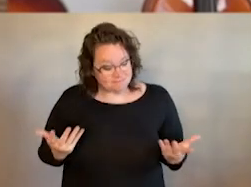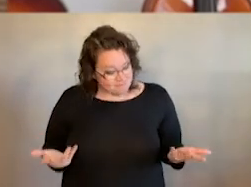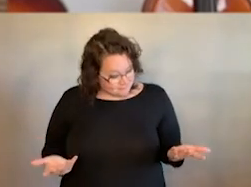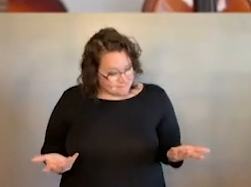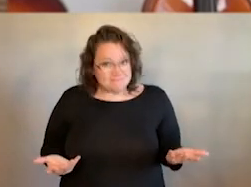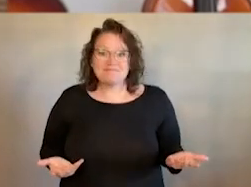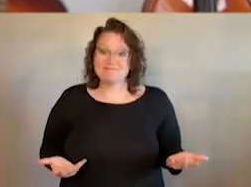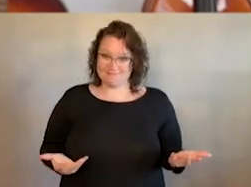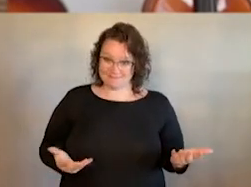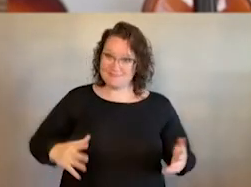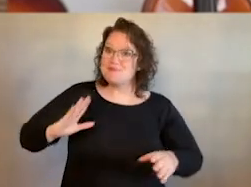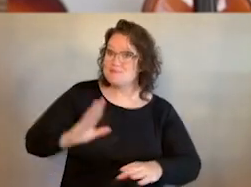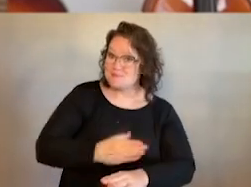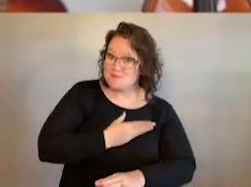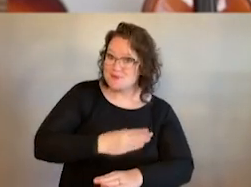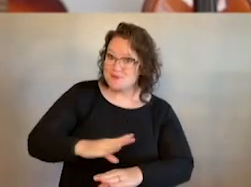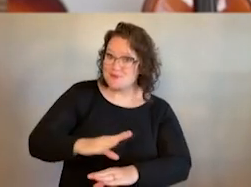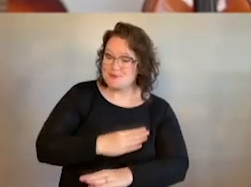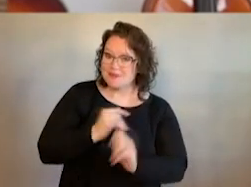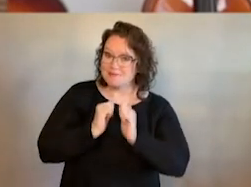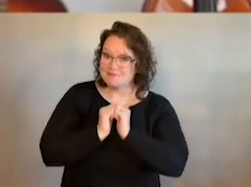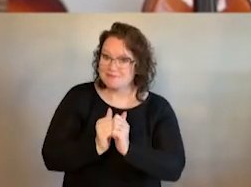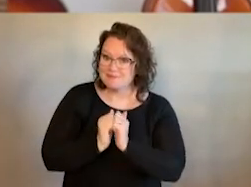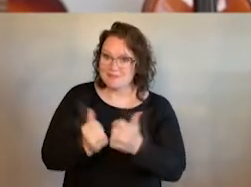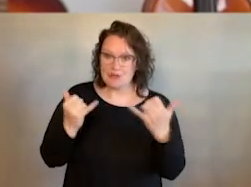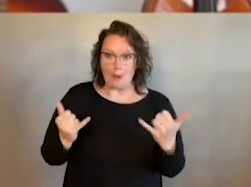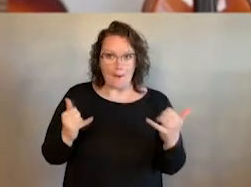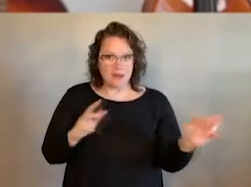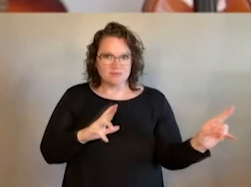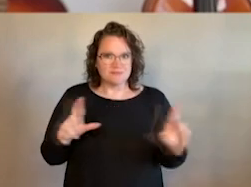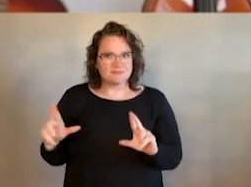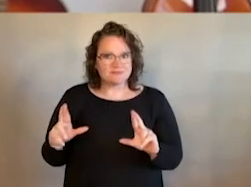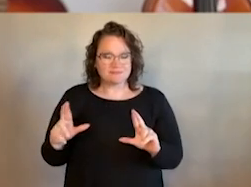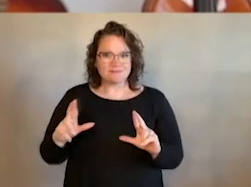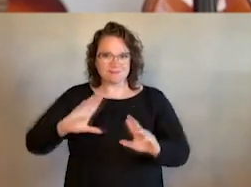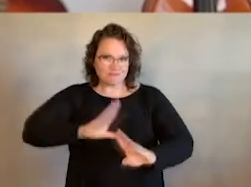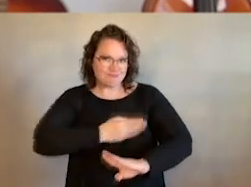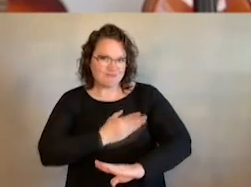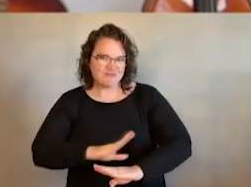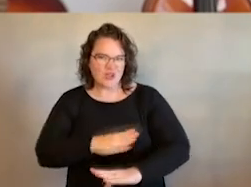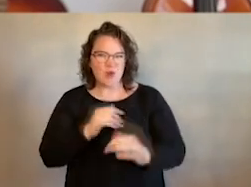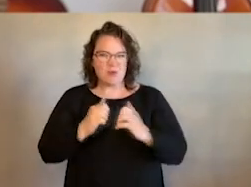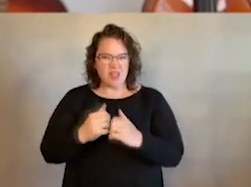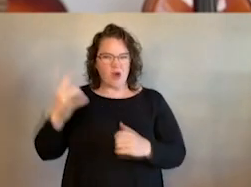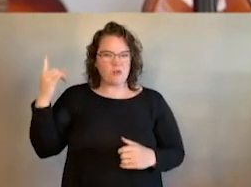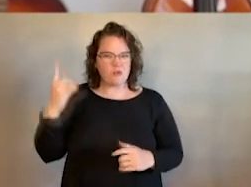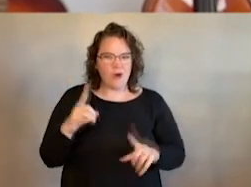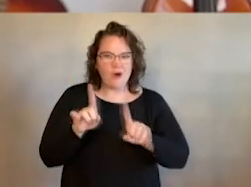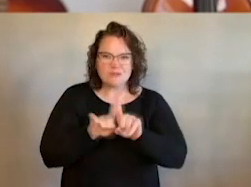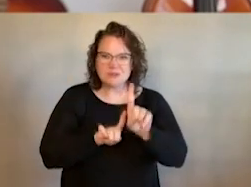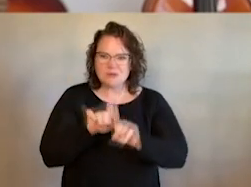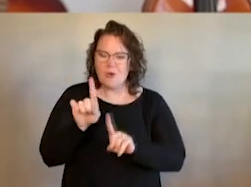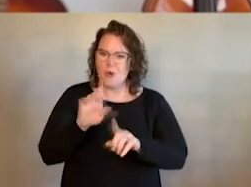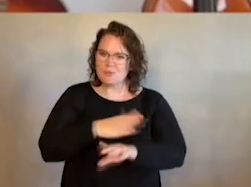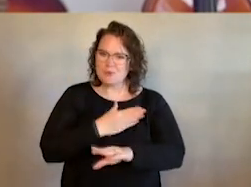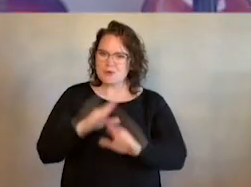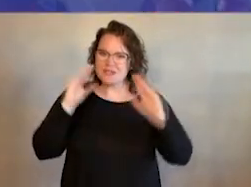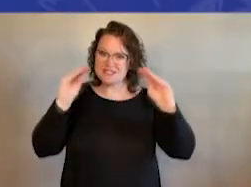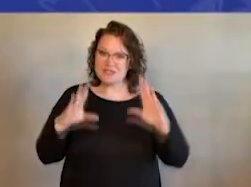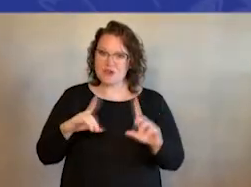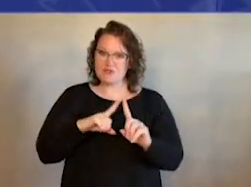you've guessed it, some music with us today. So let's get ready to make some music with our rock star music teachers from Pitt